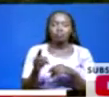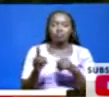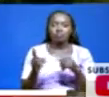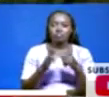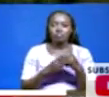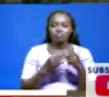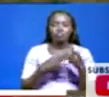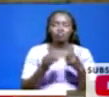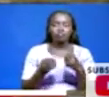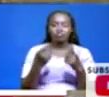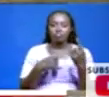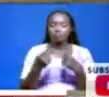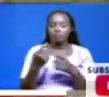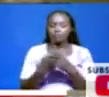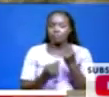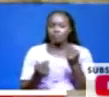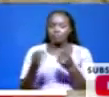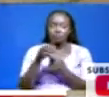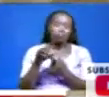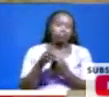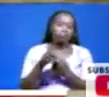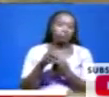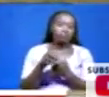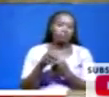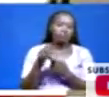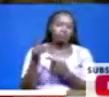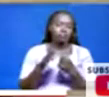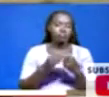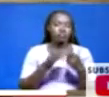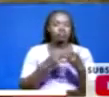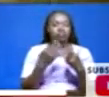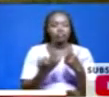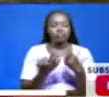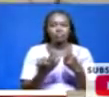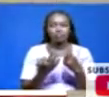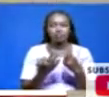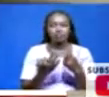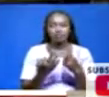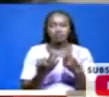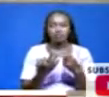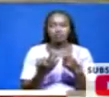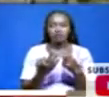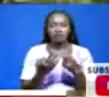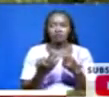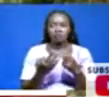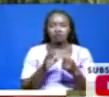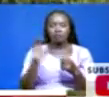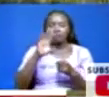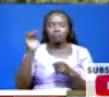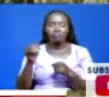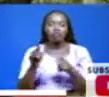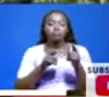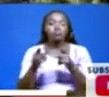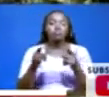the Italian and European Rally Championships in 1983, driving a Lancia 037. East African Safari Classic